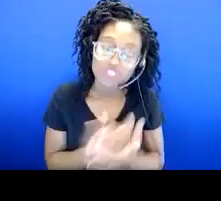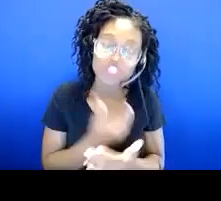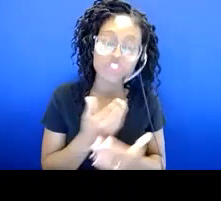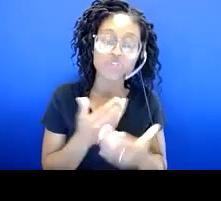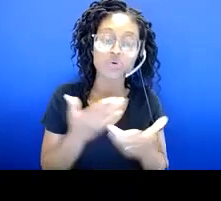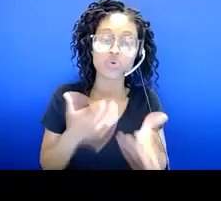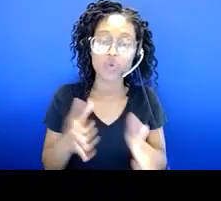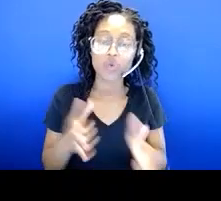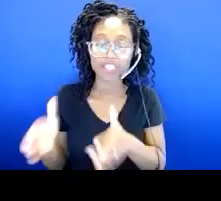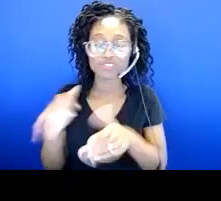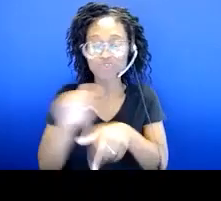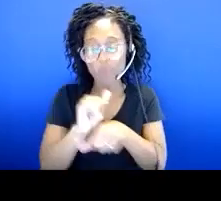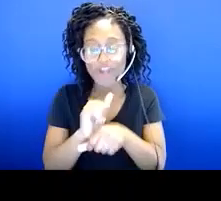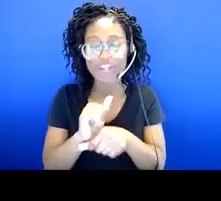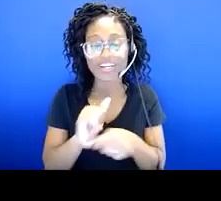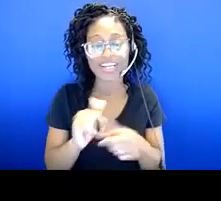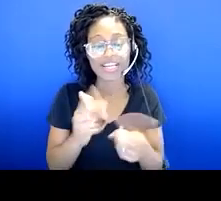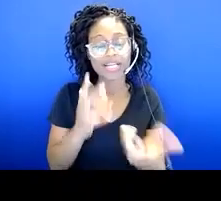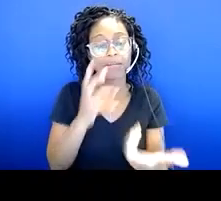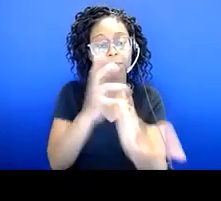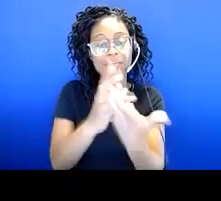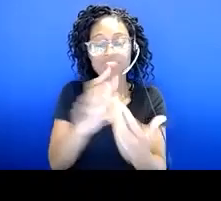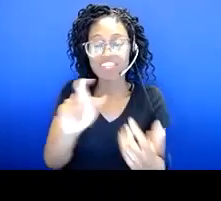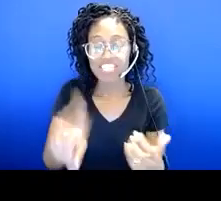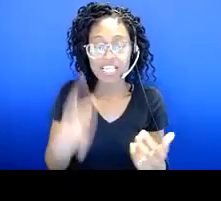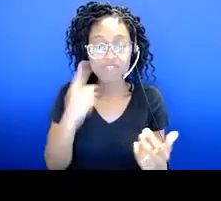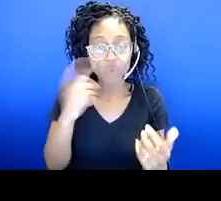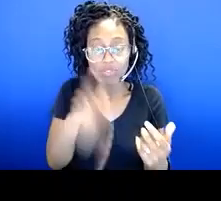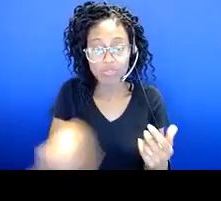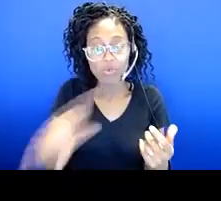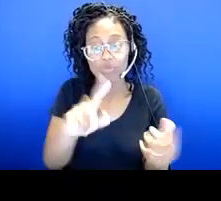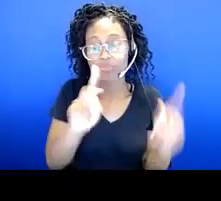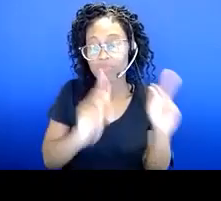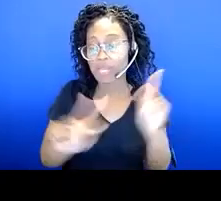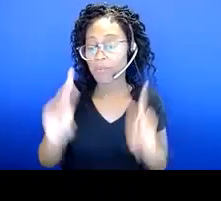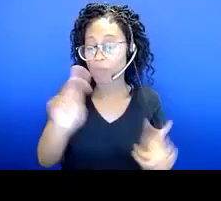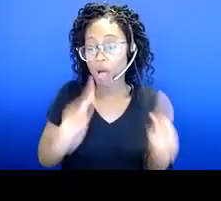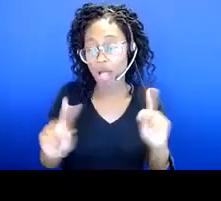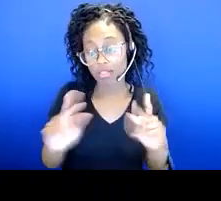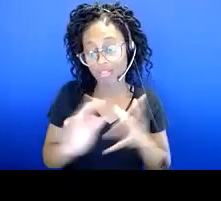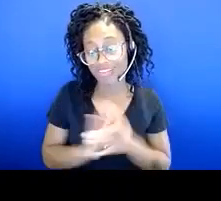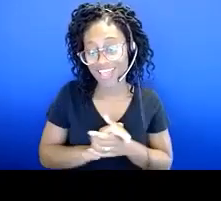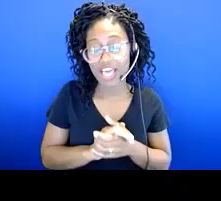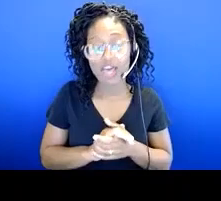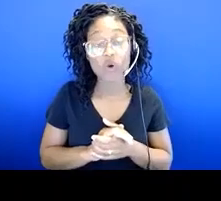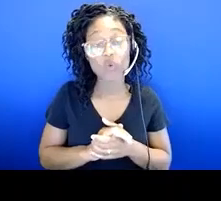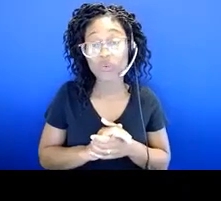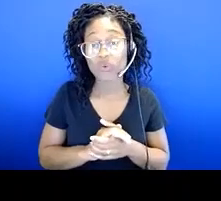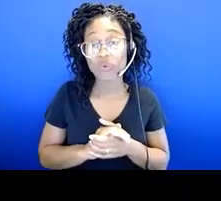demands. So this wasn't in any sense an afterthought of